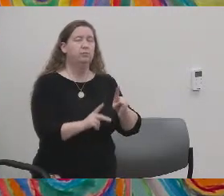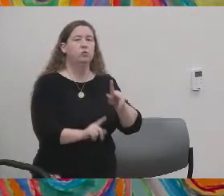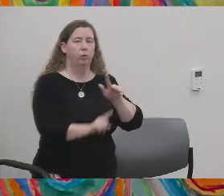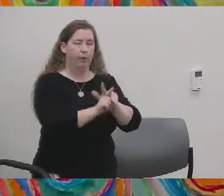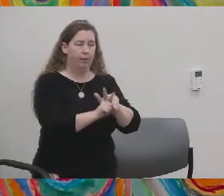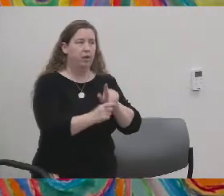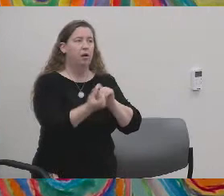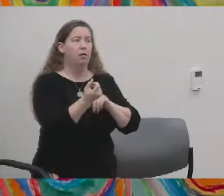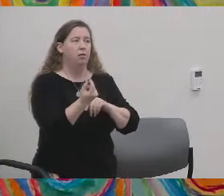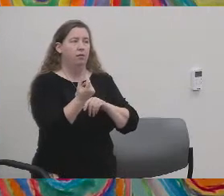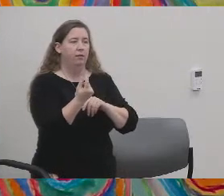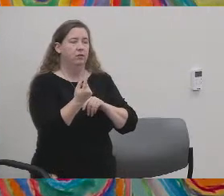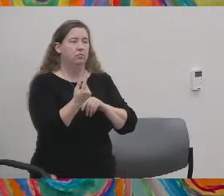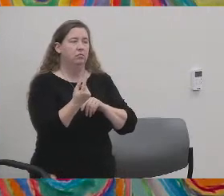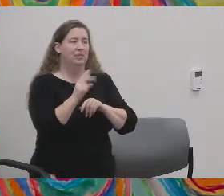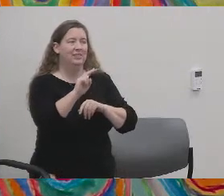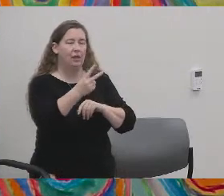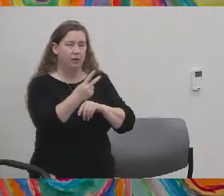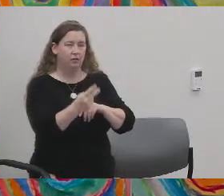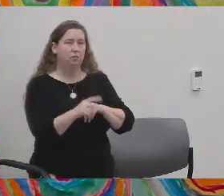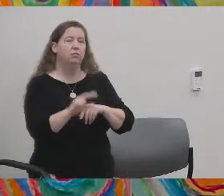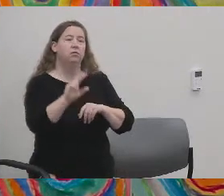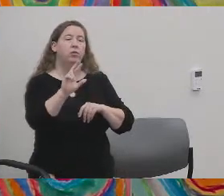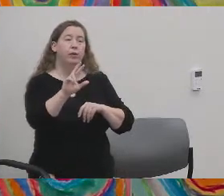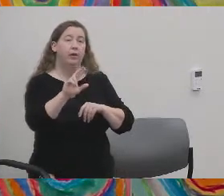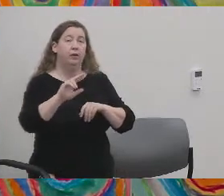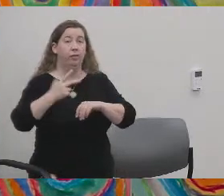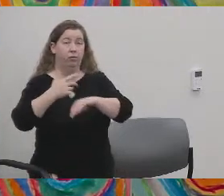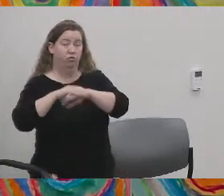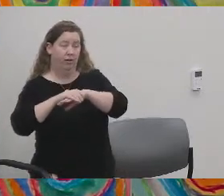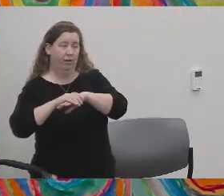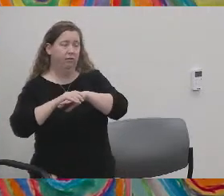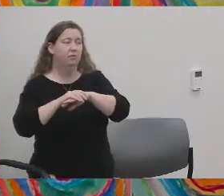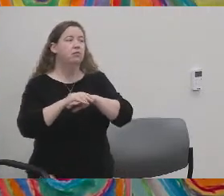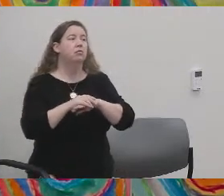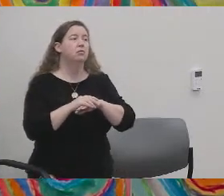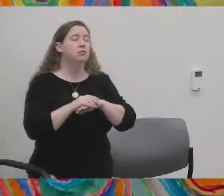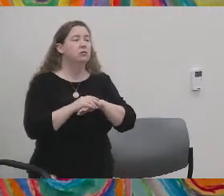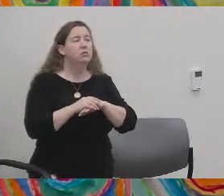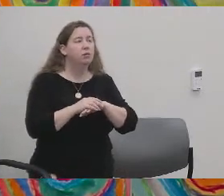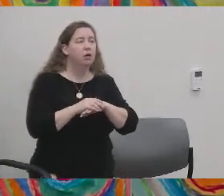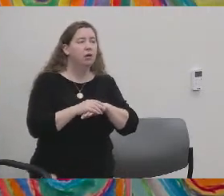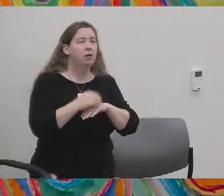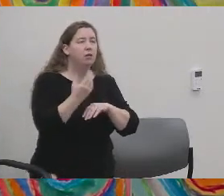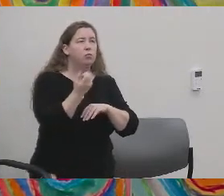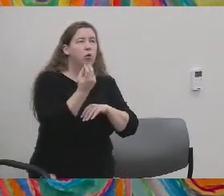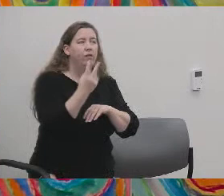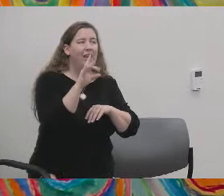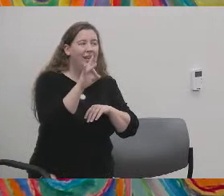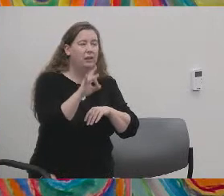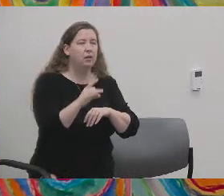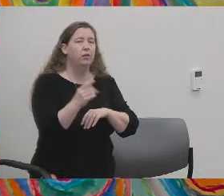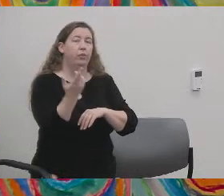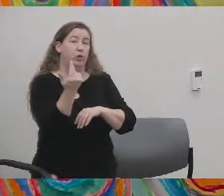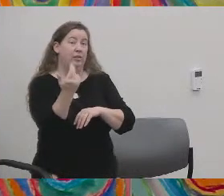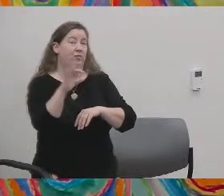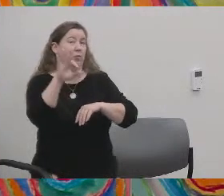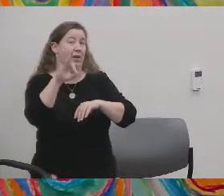second, 3 third, 12 fifth, 12 eighth, and 13 in 9th grade.